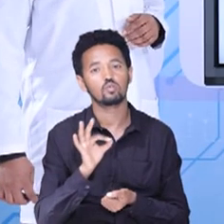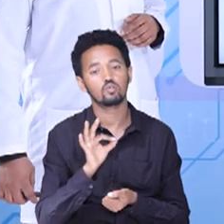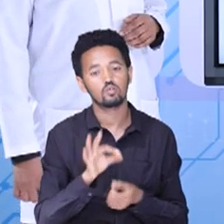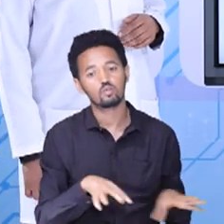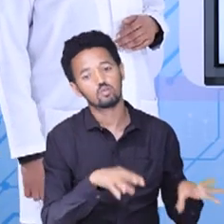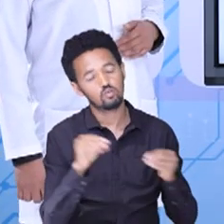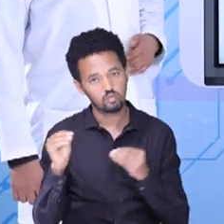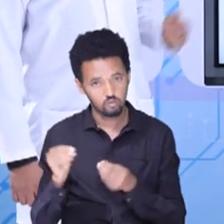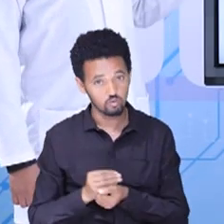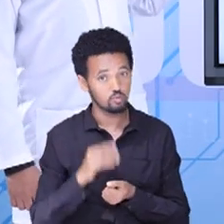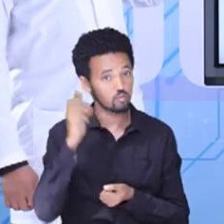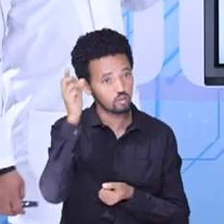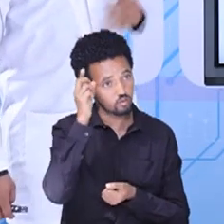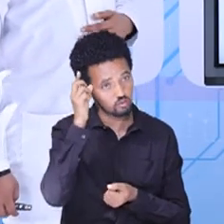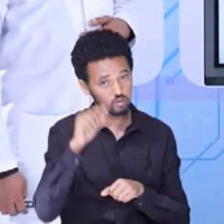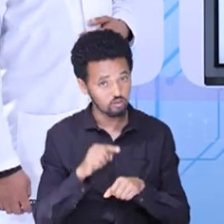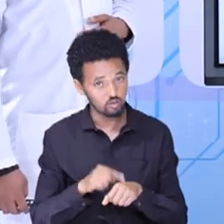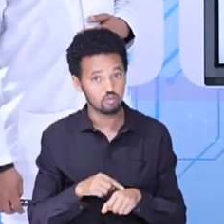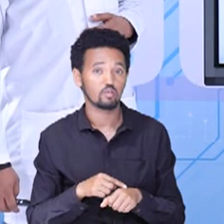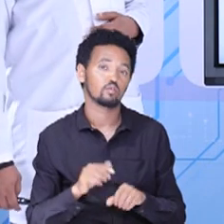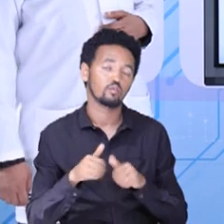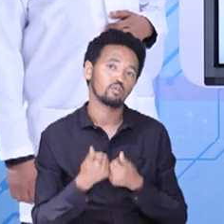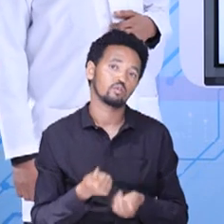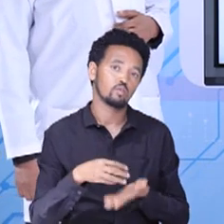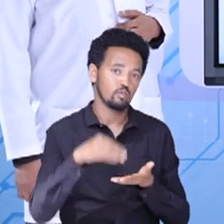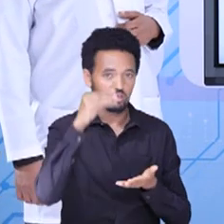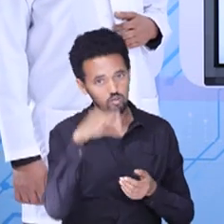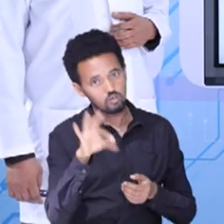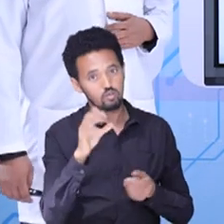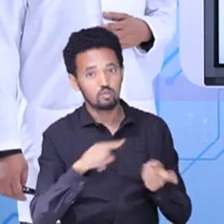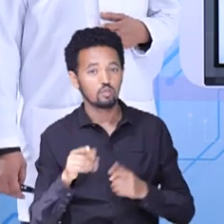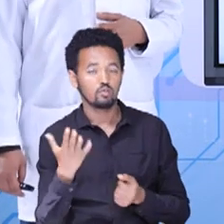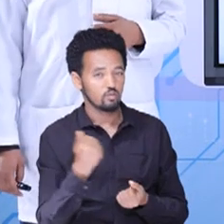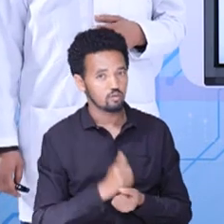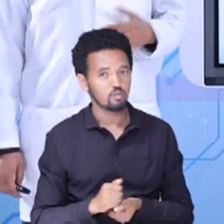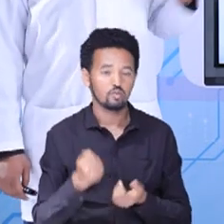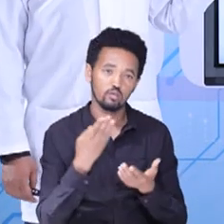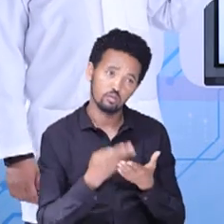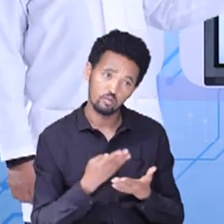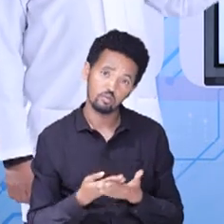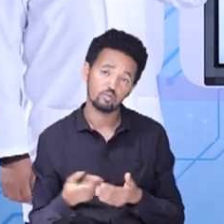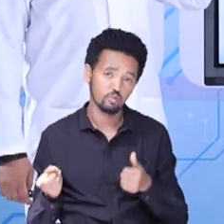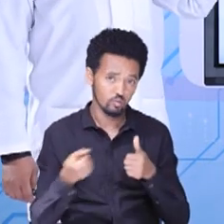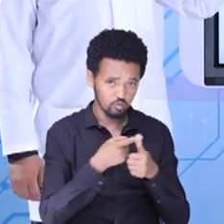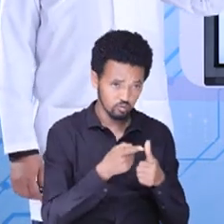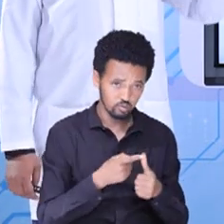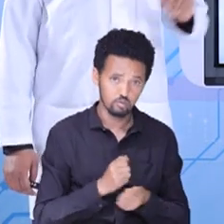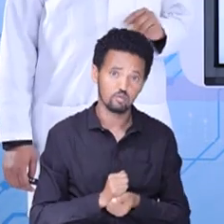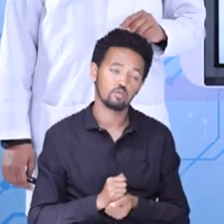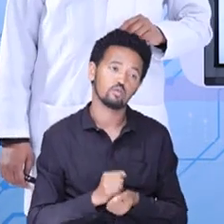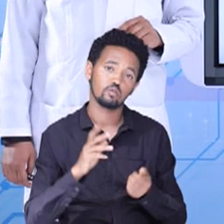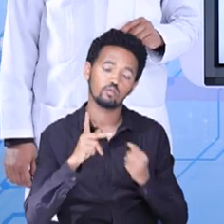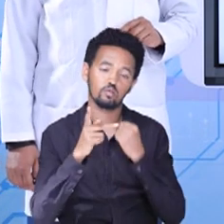against Emperor Haile Selassie. Student played the role of political opposition in many ways. First one, the absence